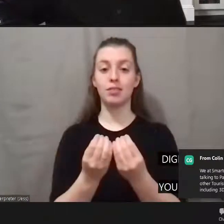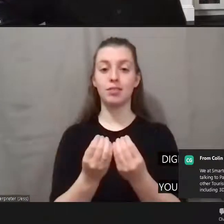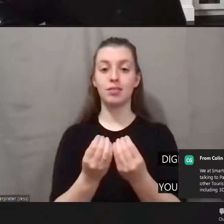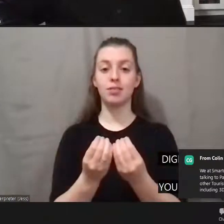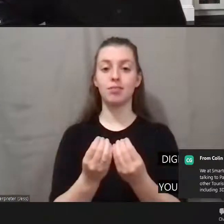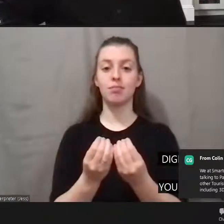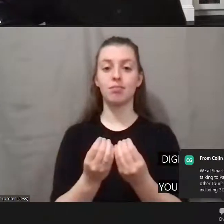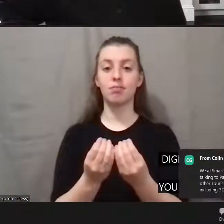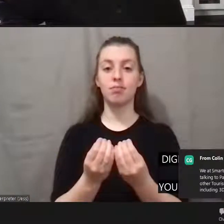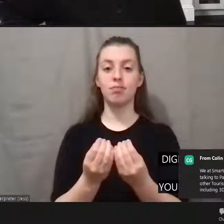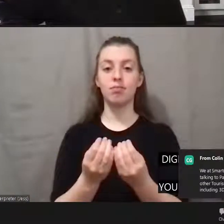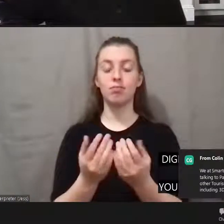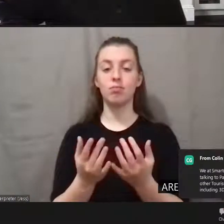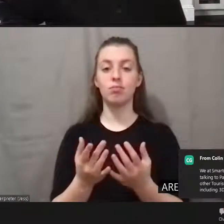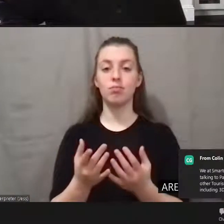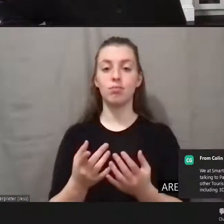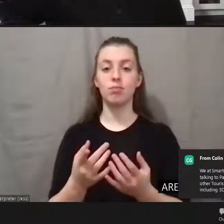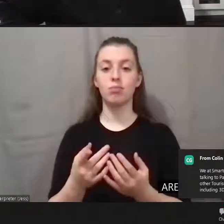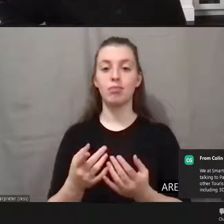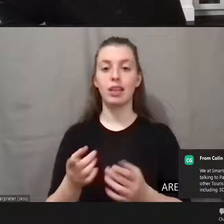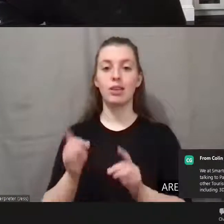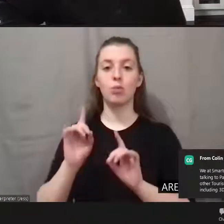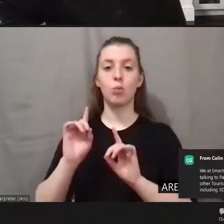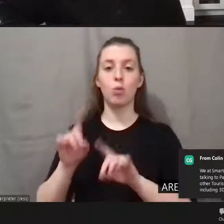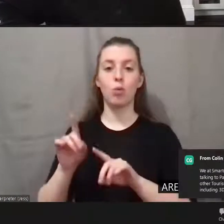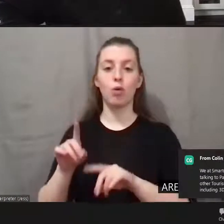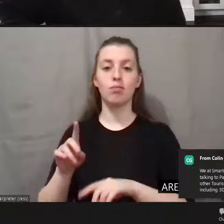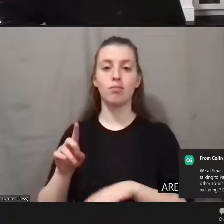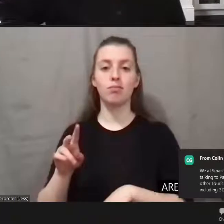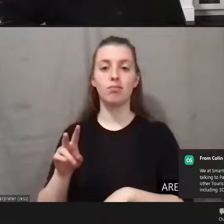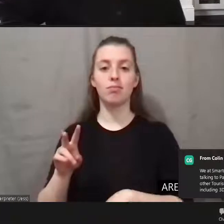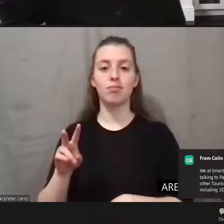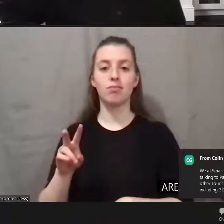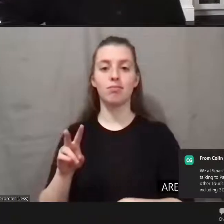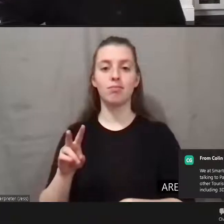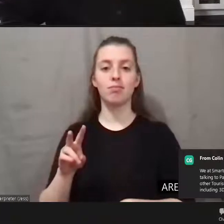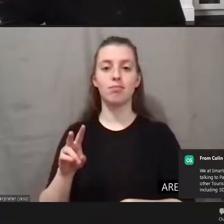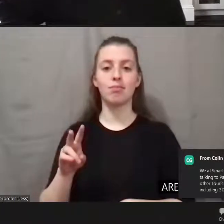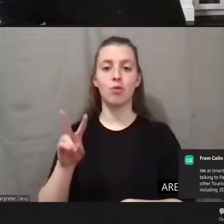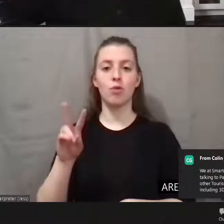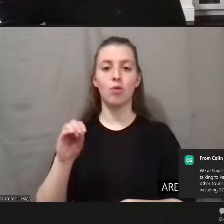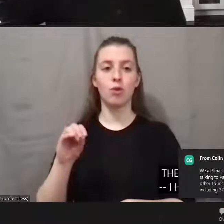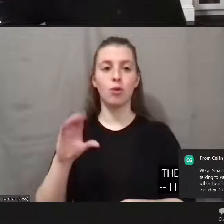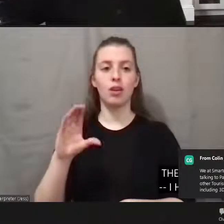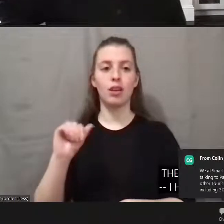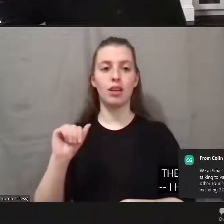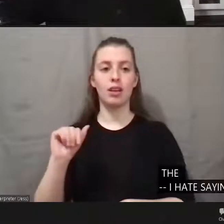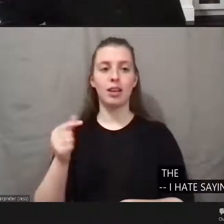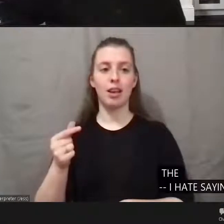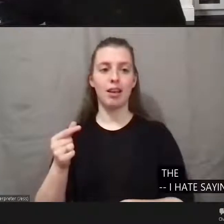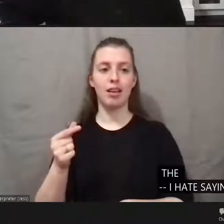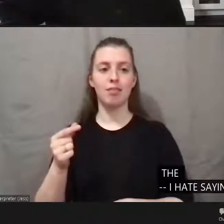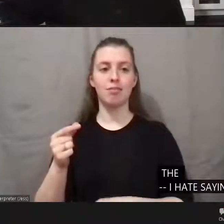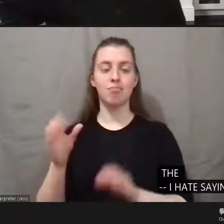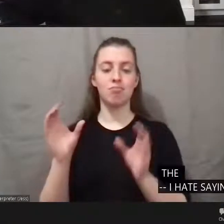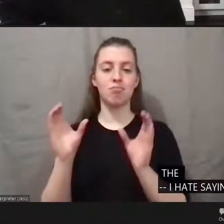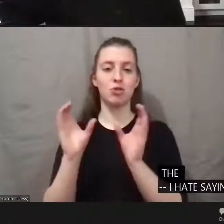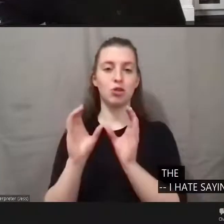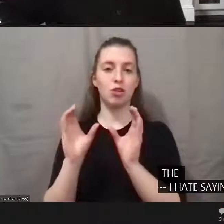the I hate saying the acronym, the WCAG certification. Some organization, which is like